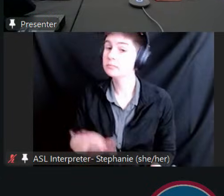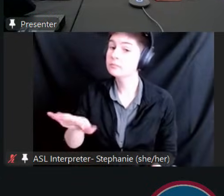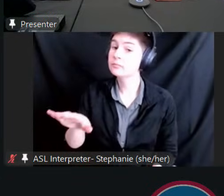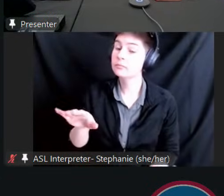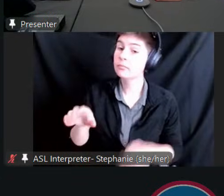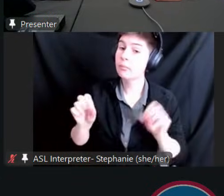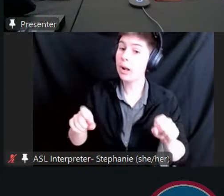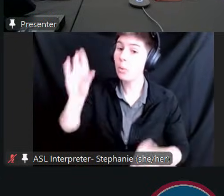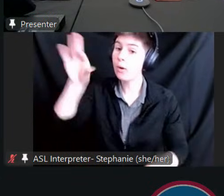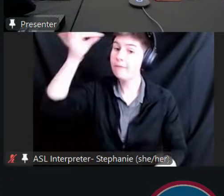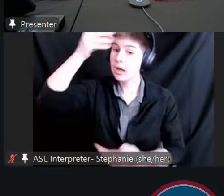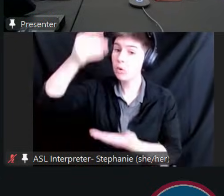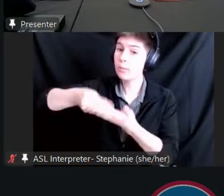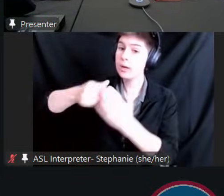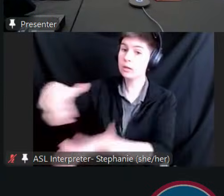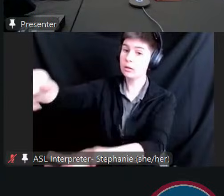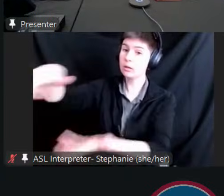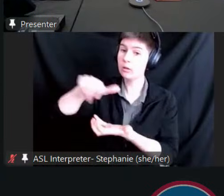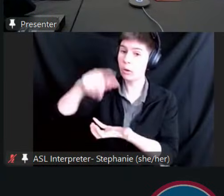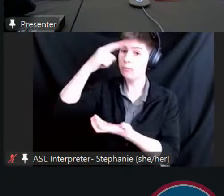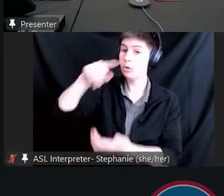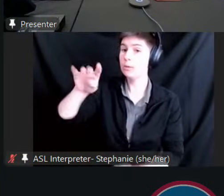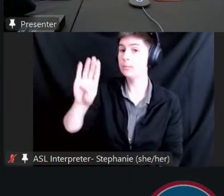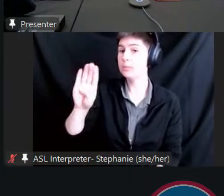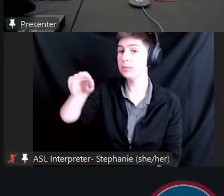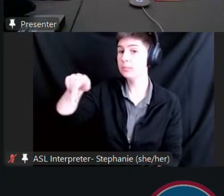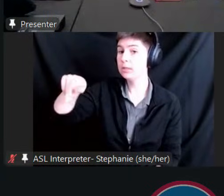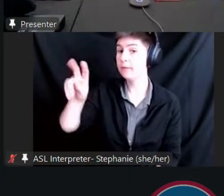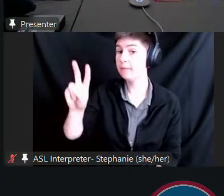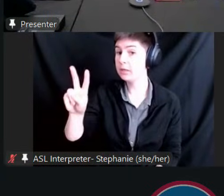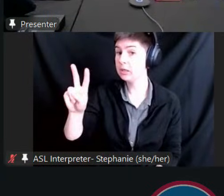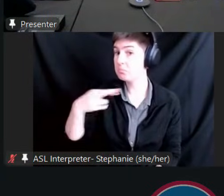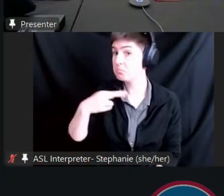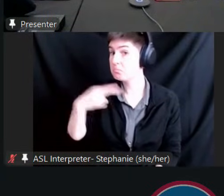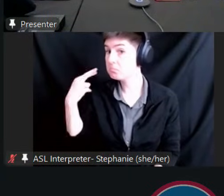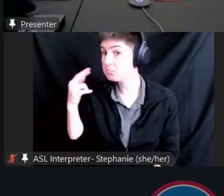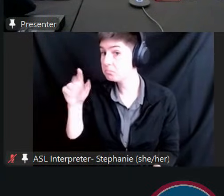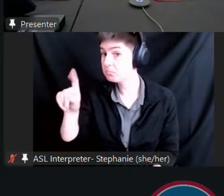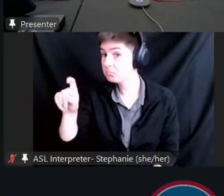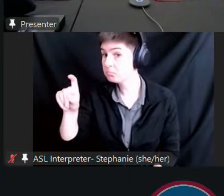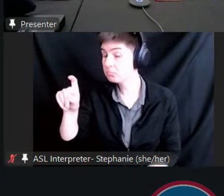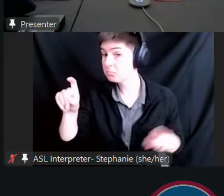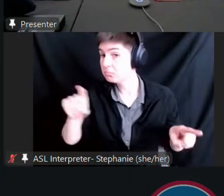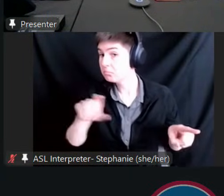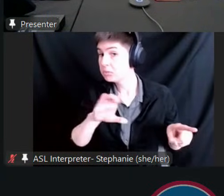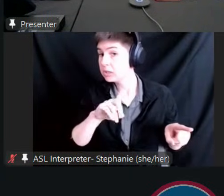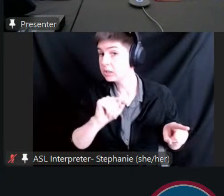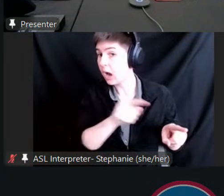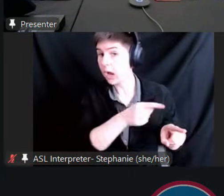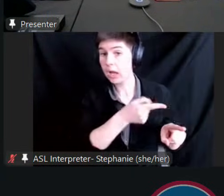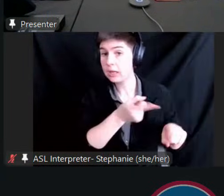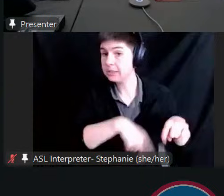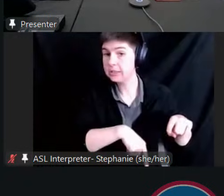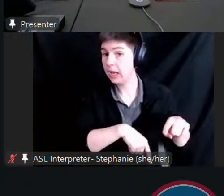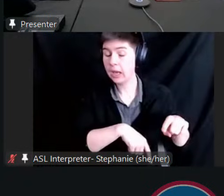federal funding for BPZ could be at risk if CDOT is unable to support